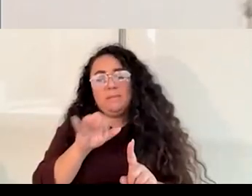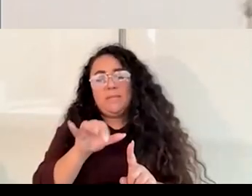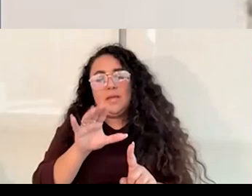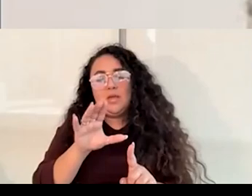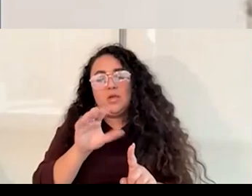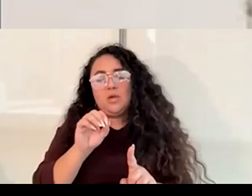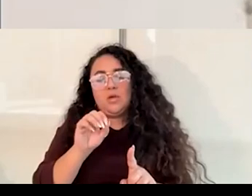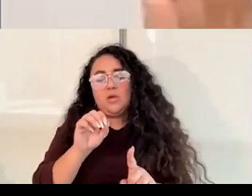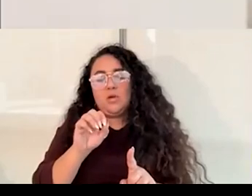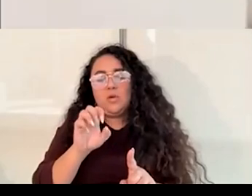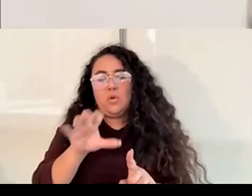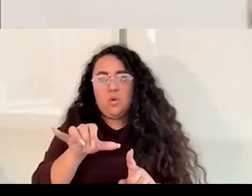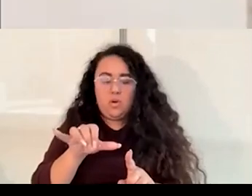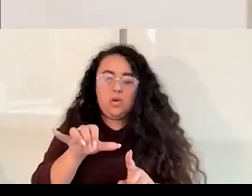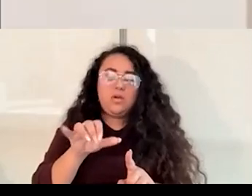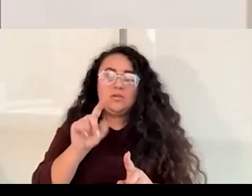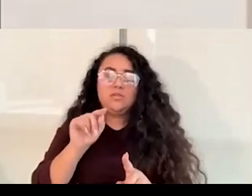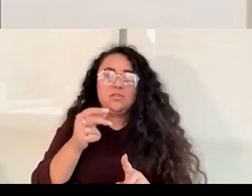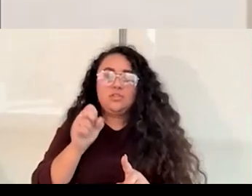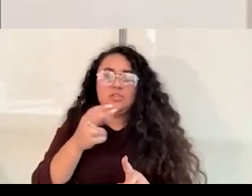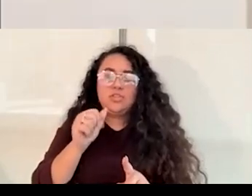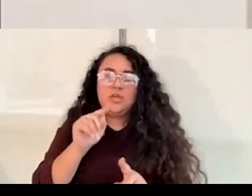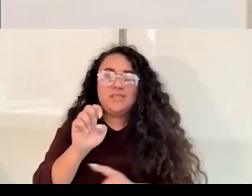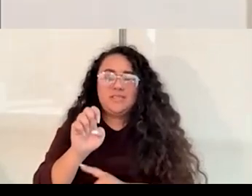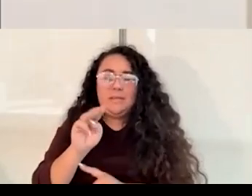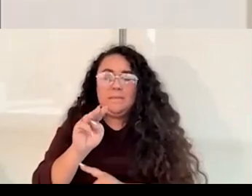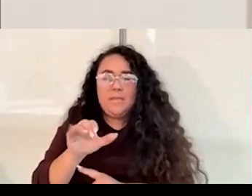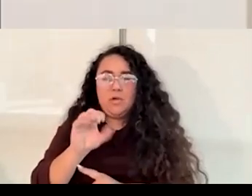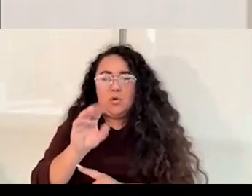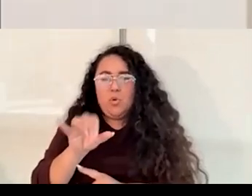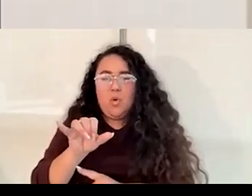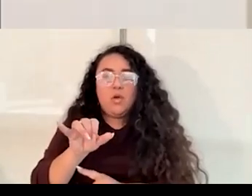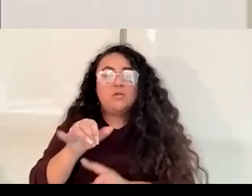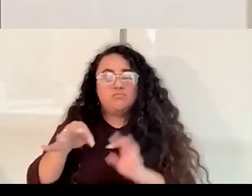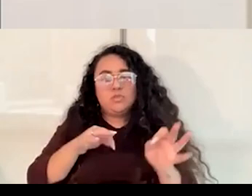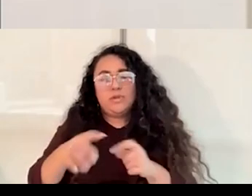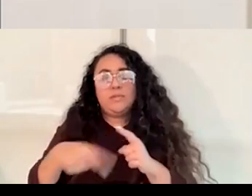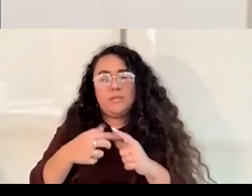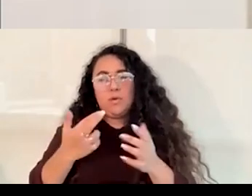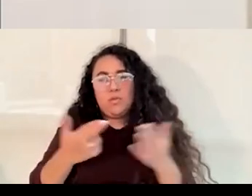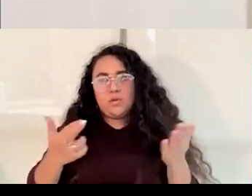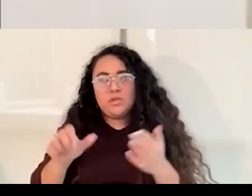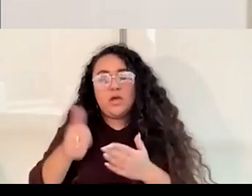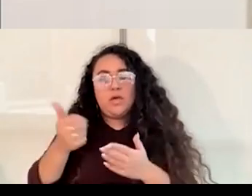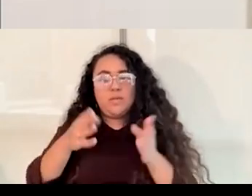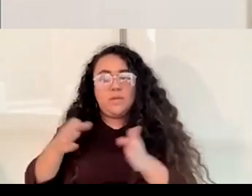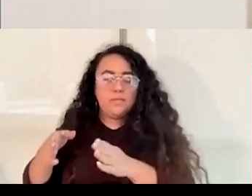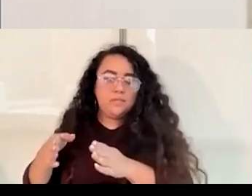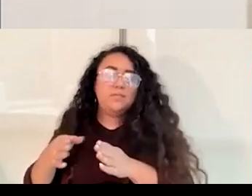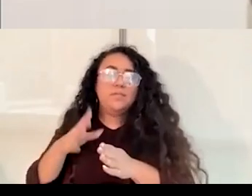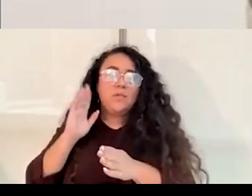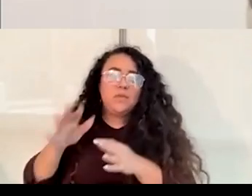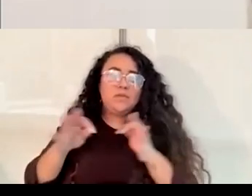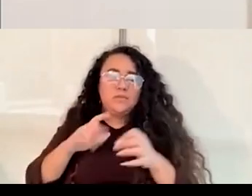resources available to people. And I know that other individuals want to give some information about what resources are available.